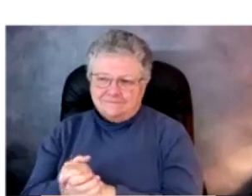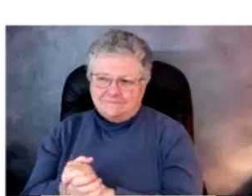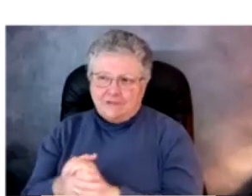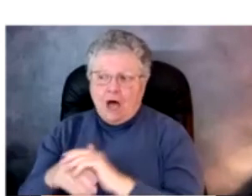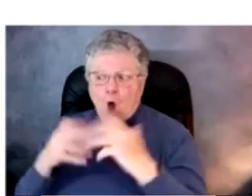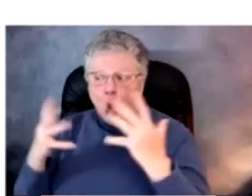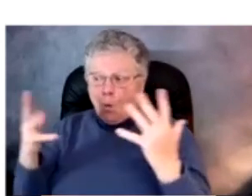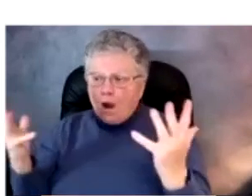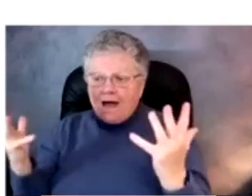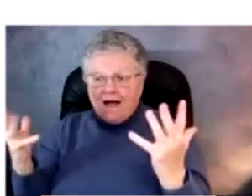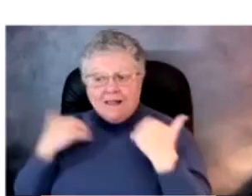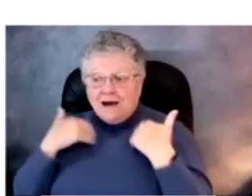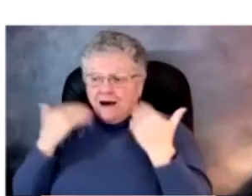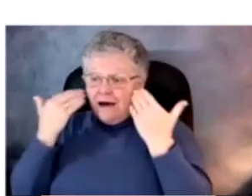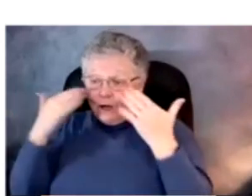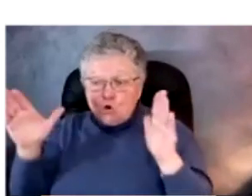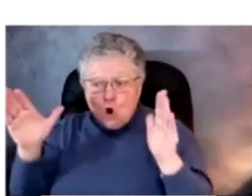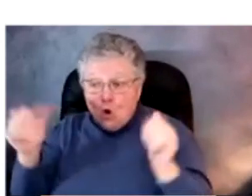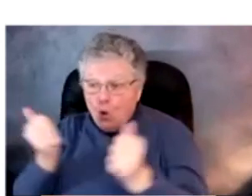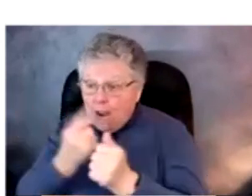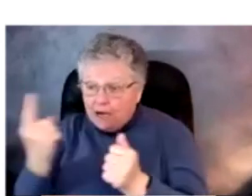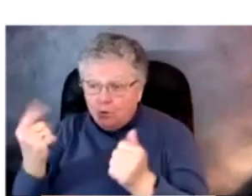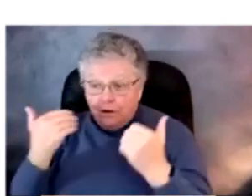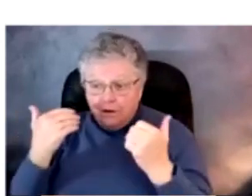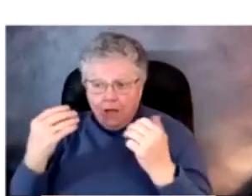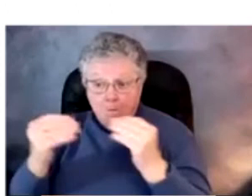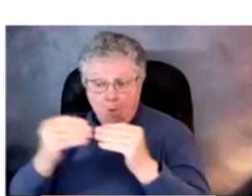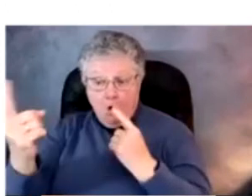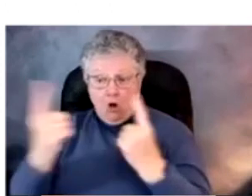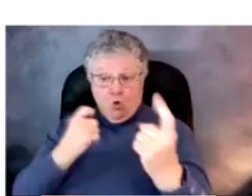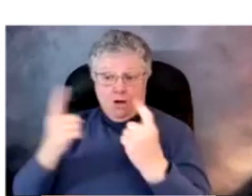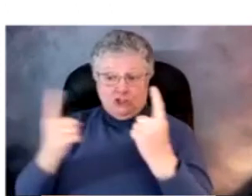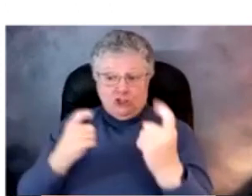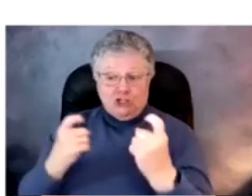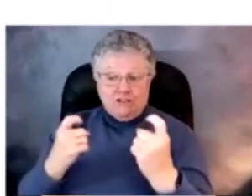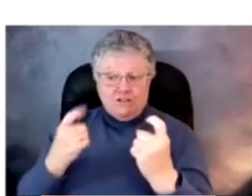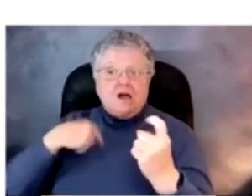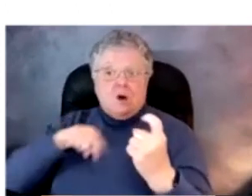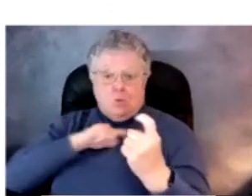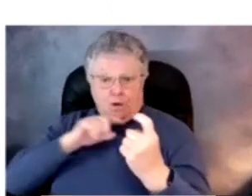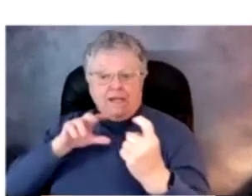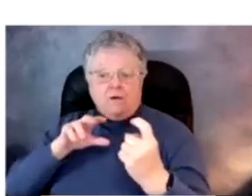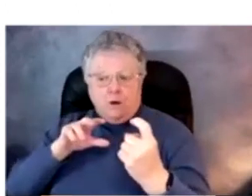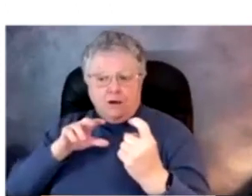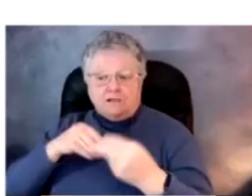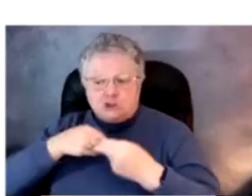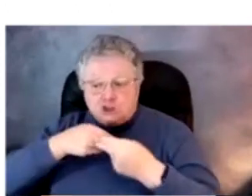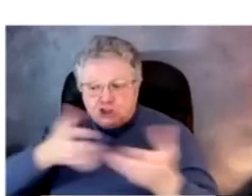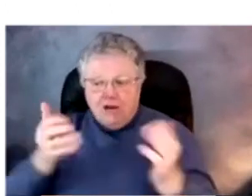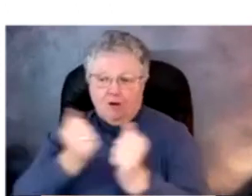Well, I don't know if anyone has any more questions, or yeah, we'll share out everything and put links up to all of this